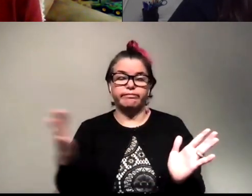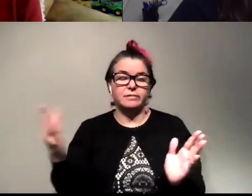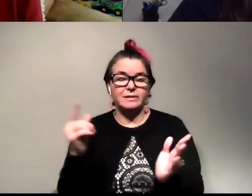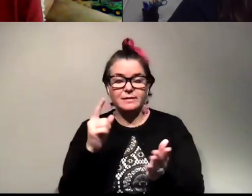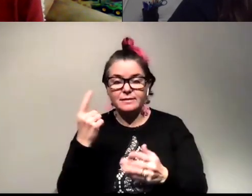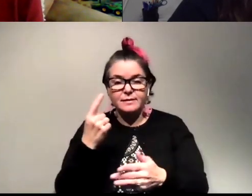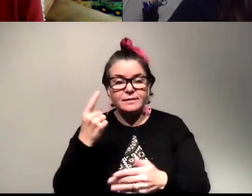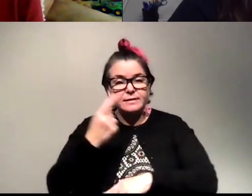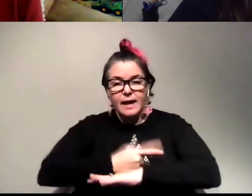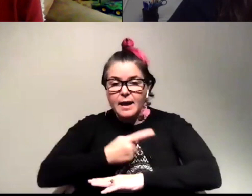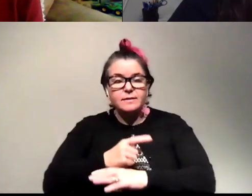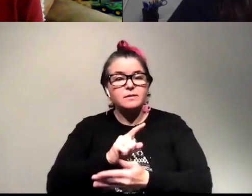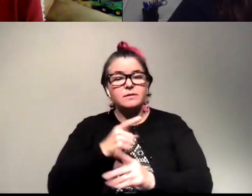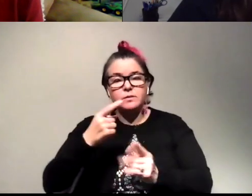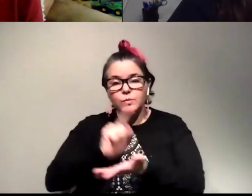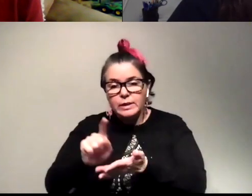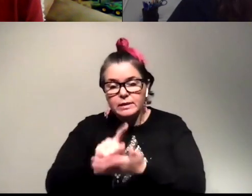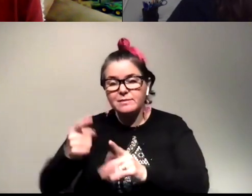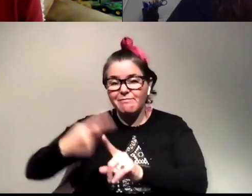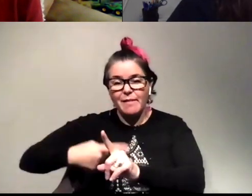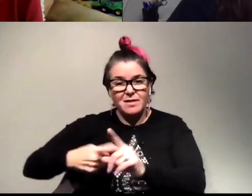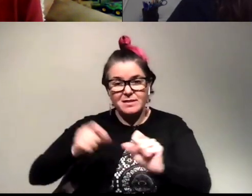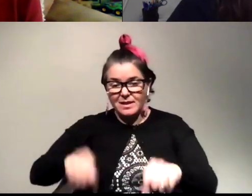to months. Yeah, that's really hard.